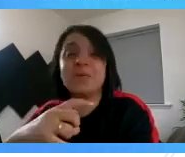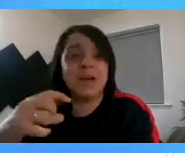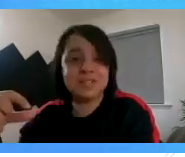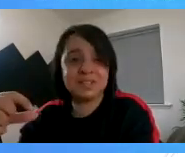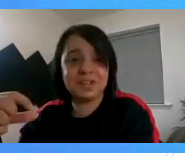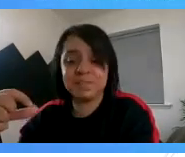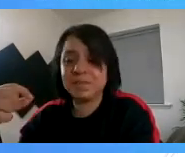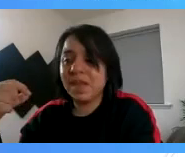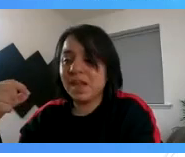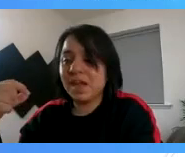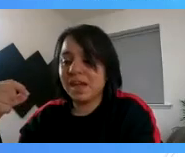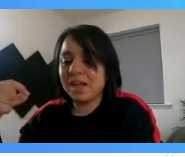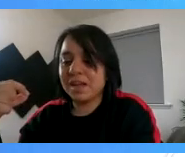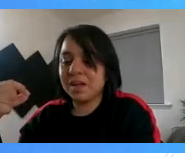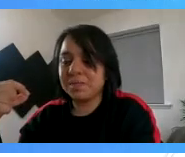2-hour session.